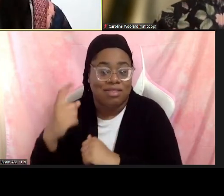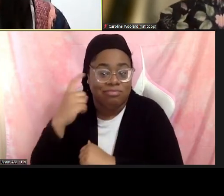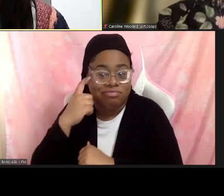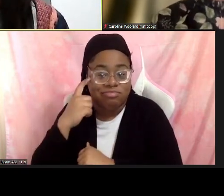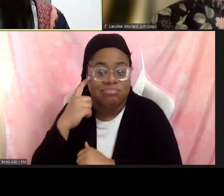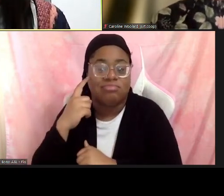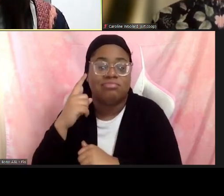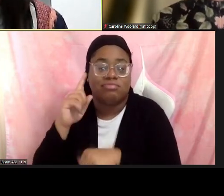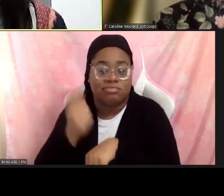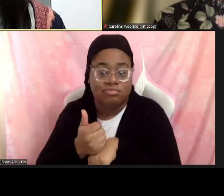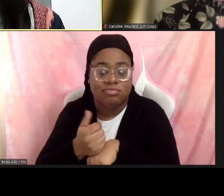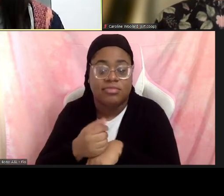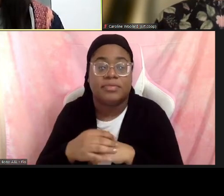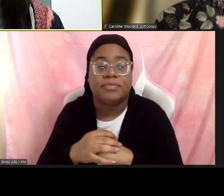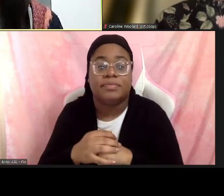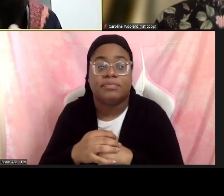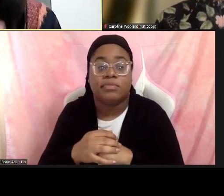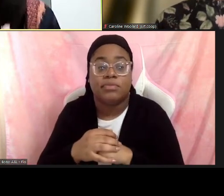innovative model.